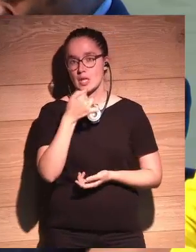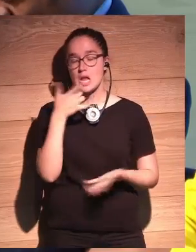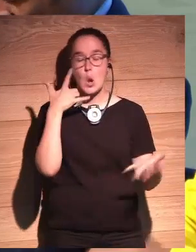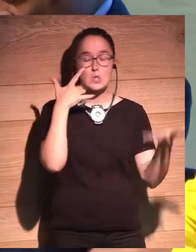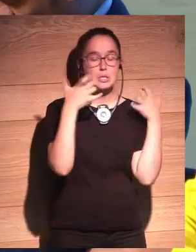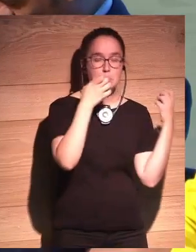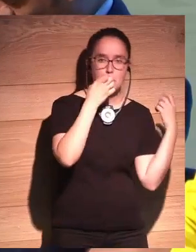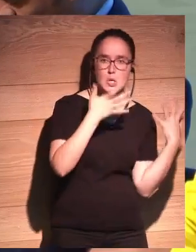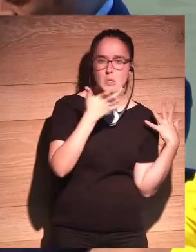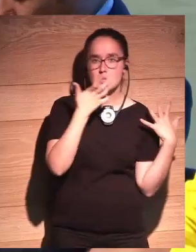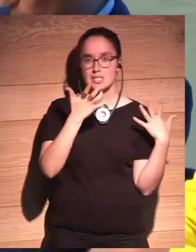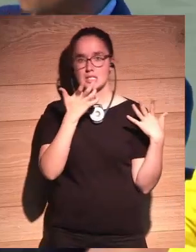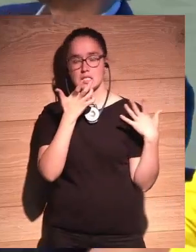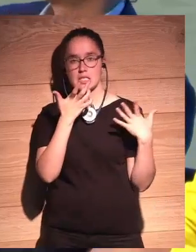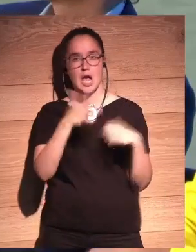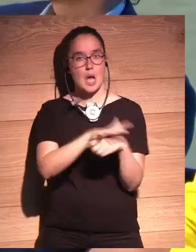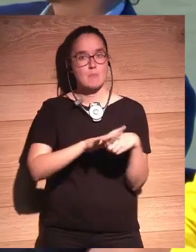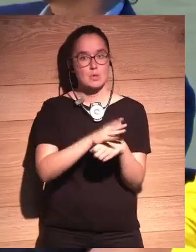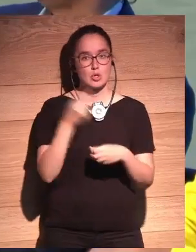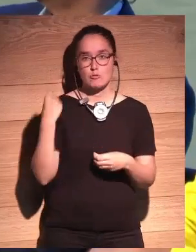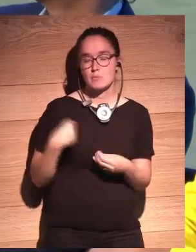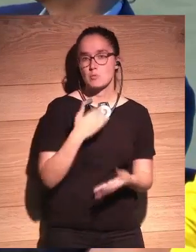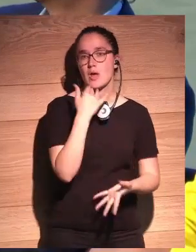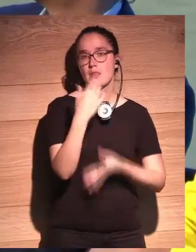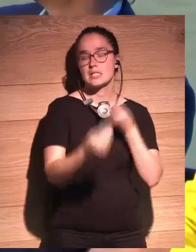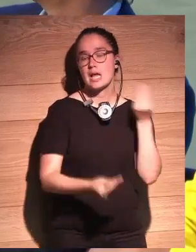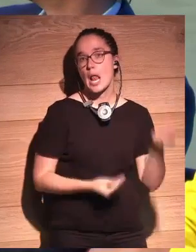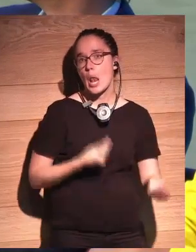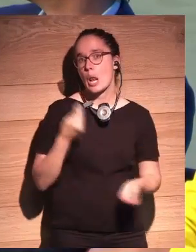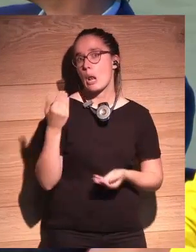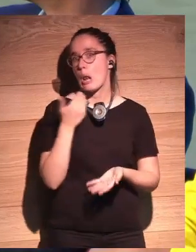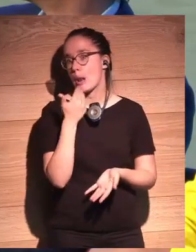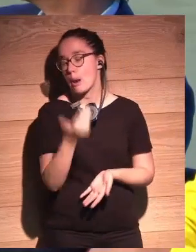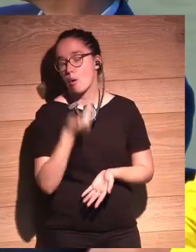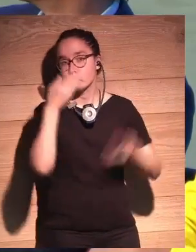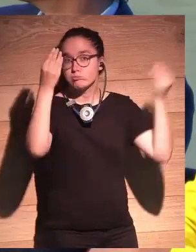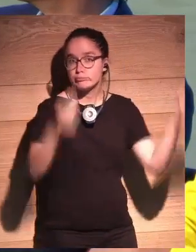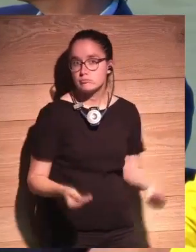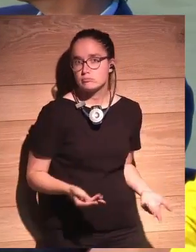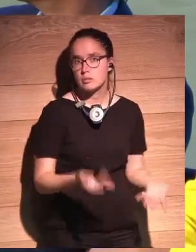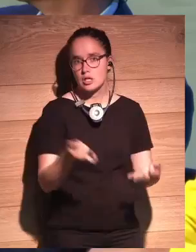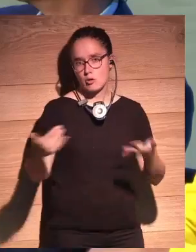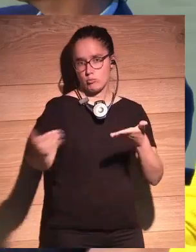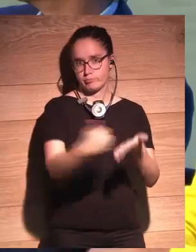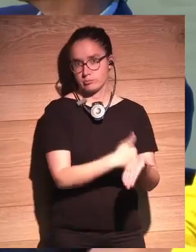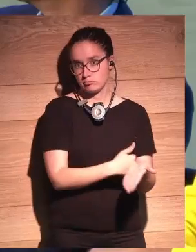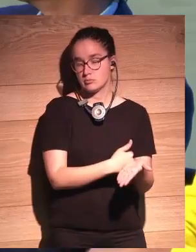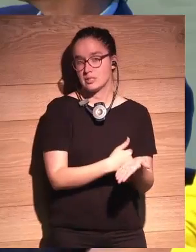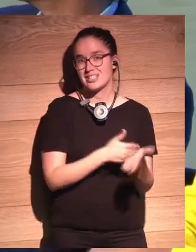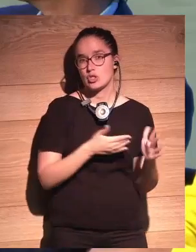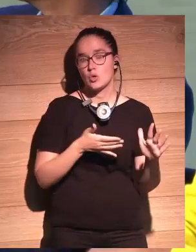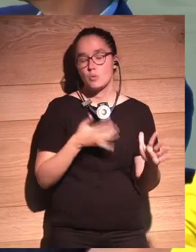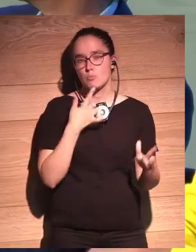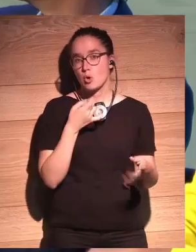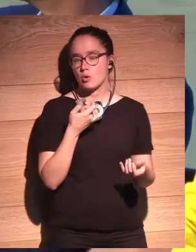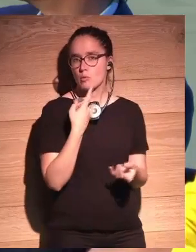this area and you do something really nice art, you get money. And this, on the one hand, is very tempting. Of